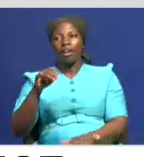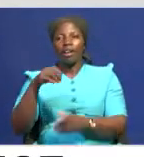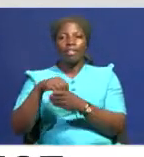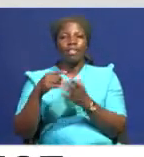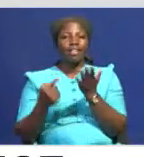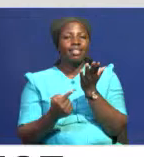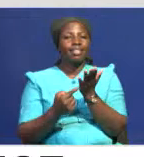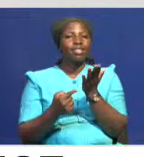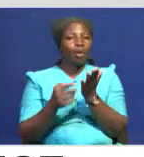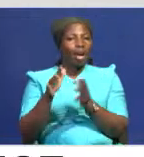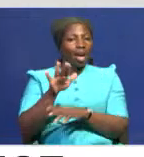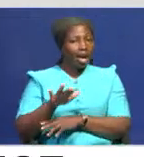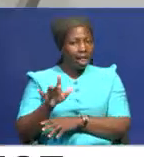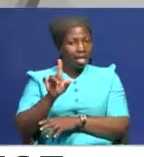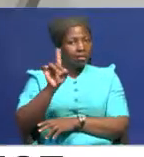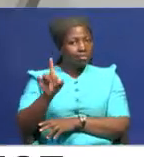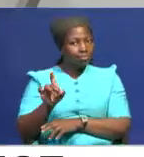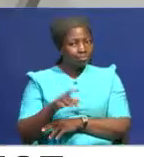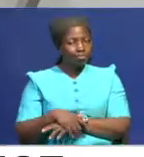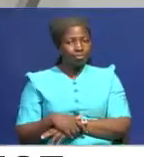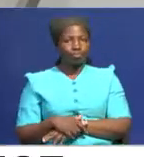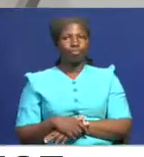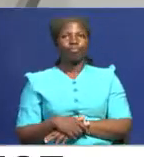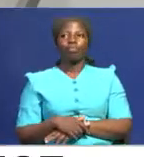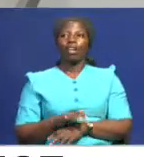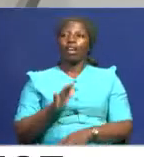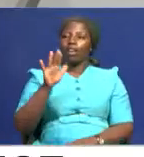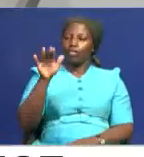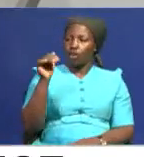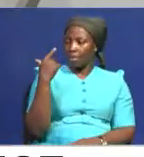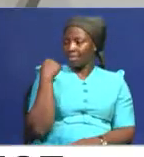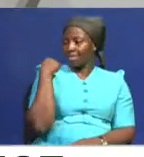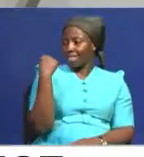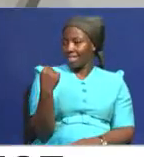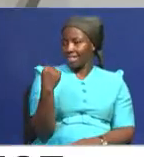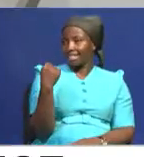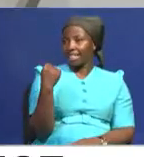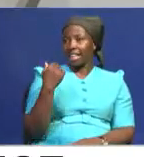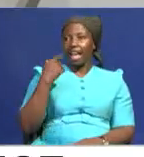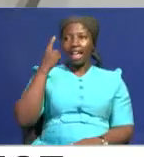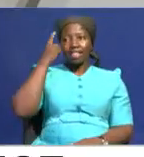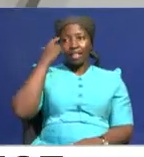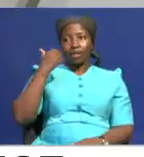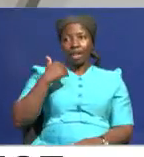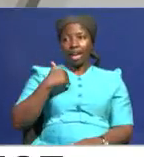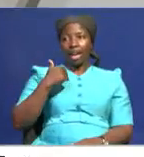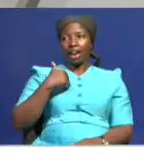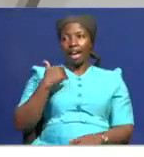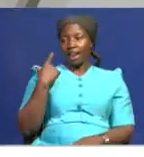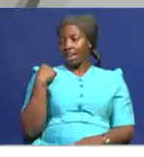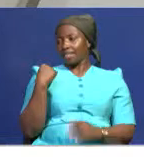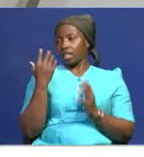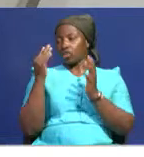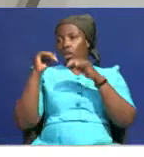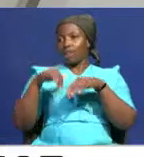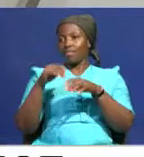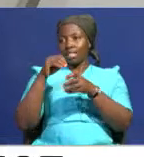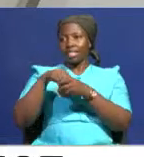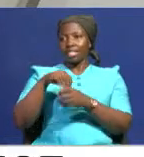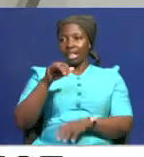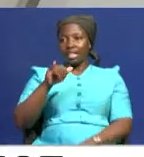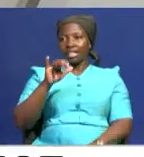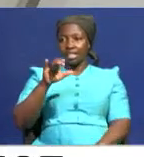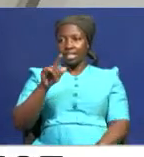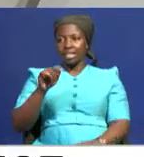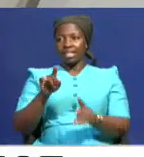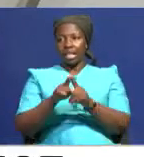the digital space? Wow. From the recent, I think we've had a recent conference in ICT and